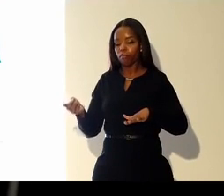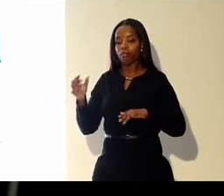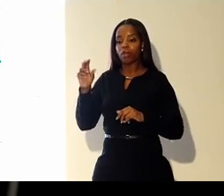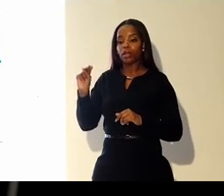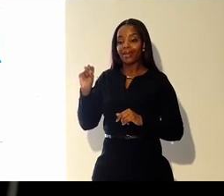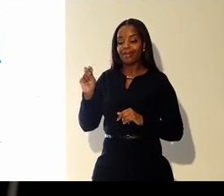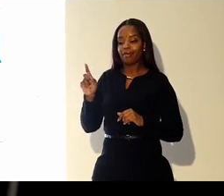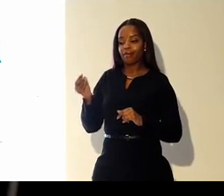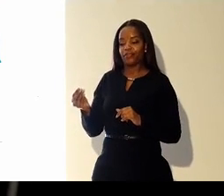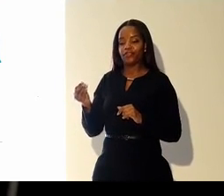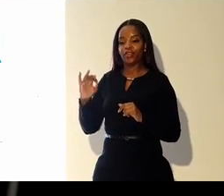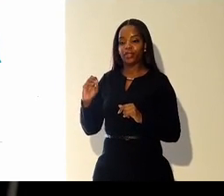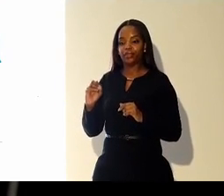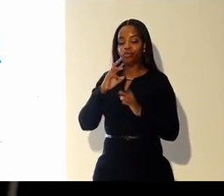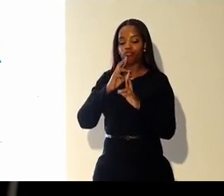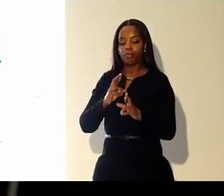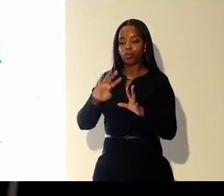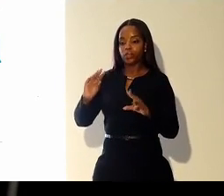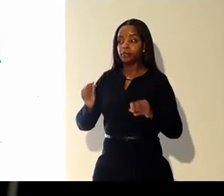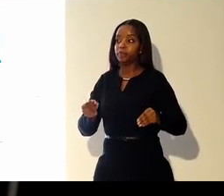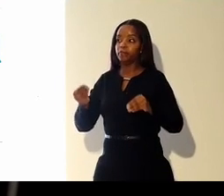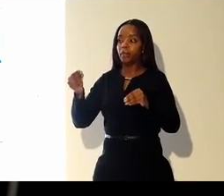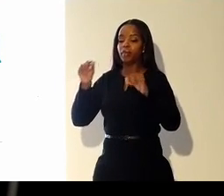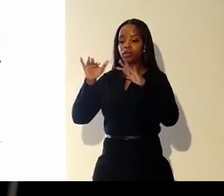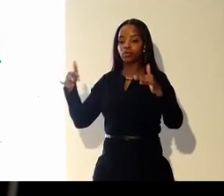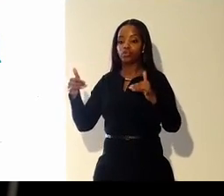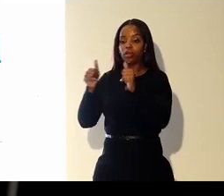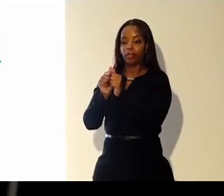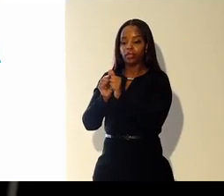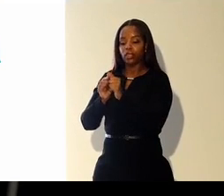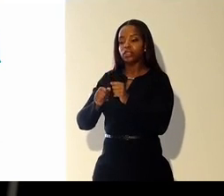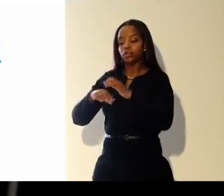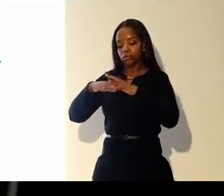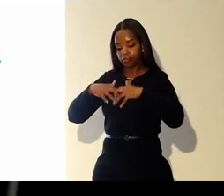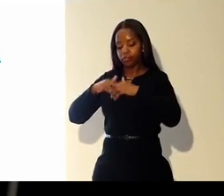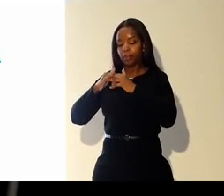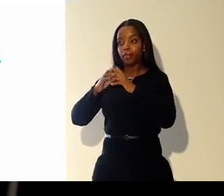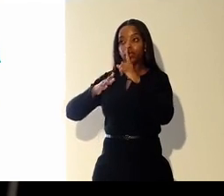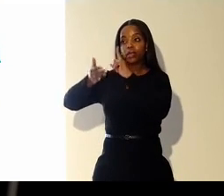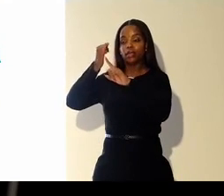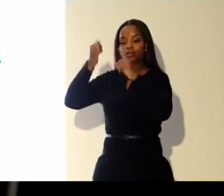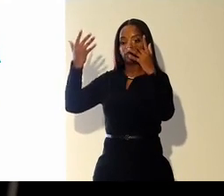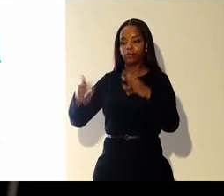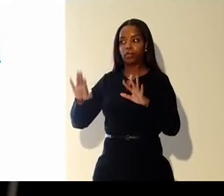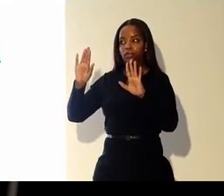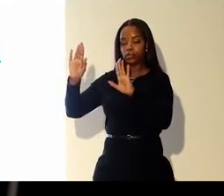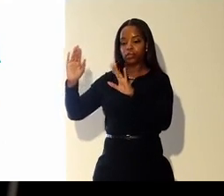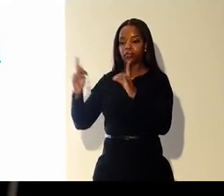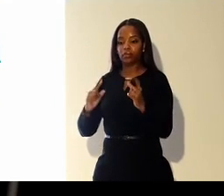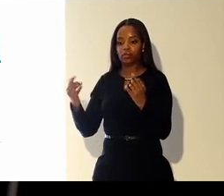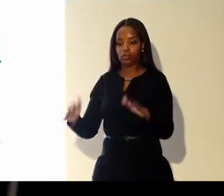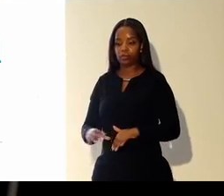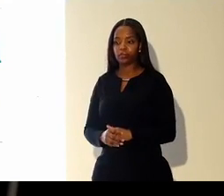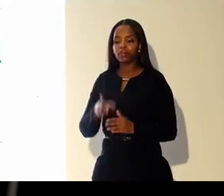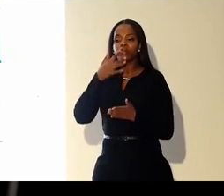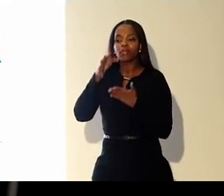30-year report and developed their reflections on achievements and lessons learned. They have also proposed their own